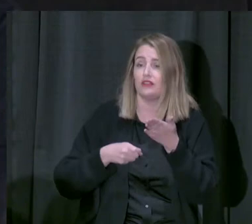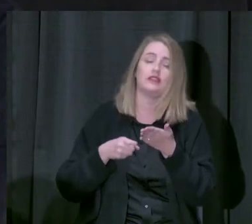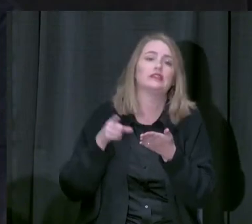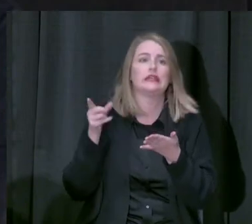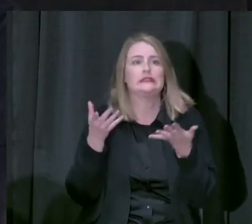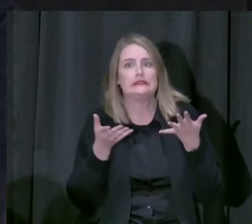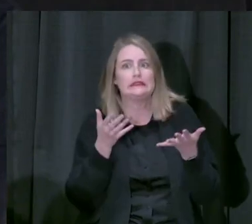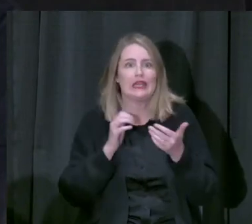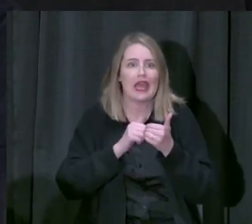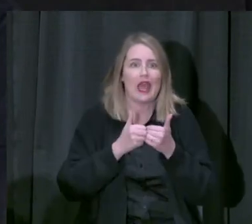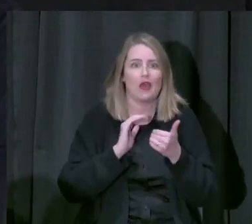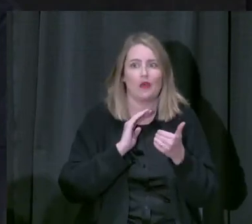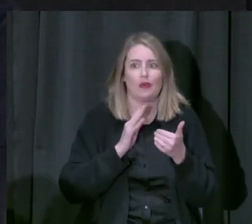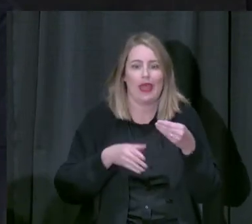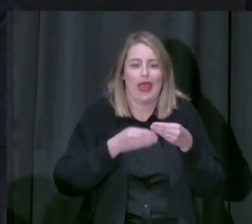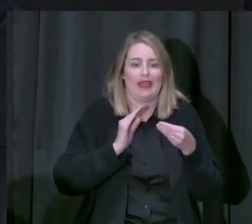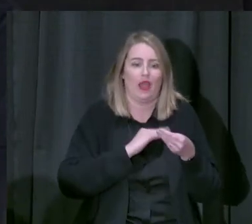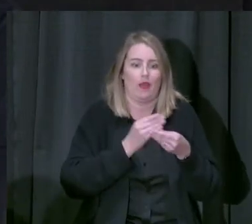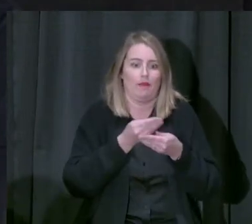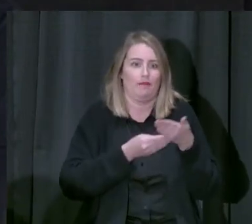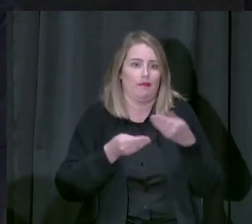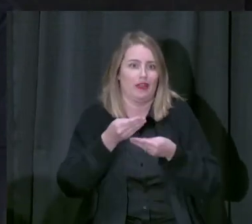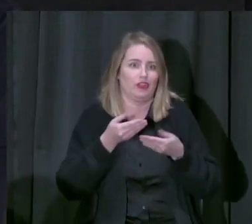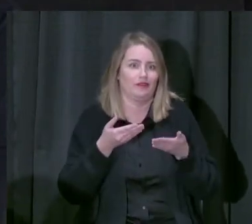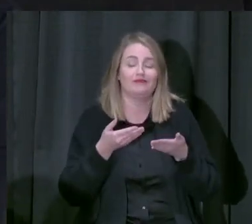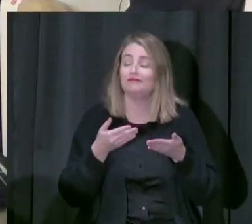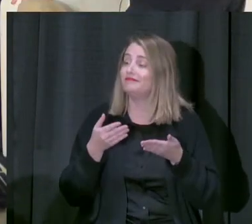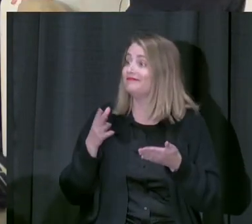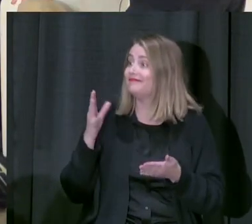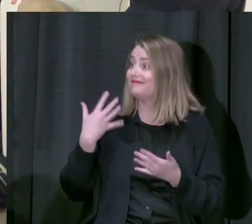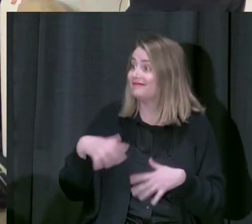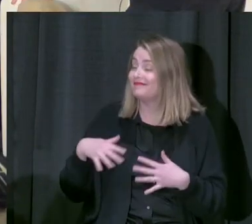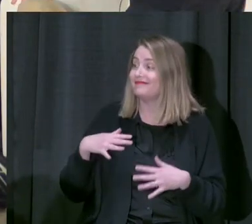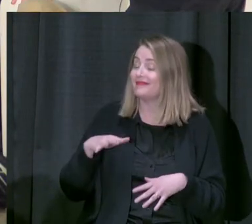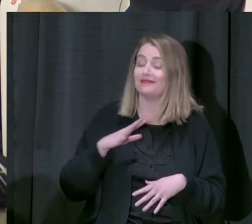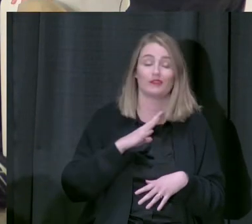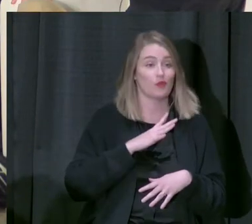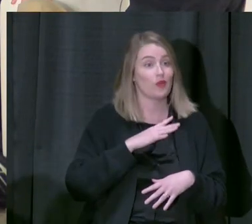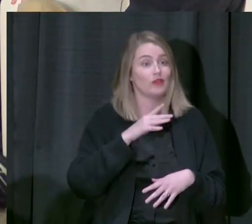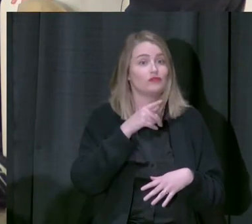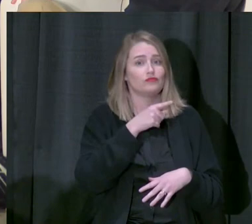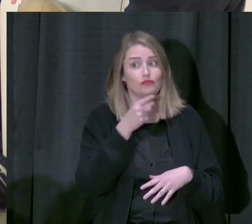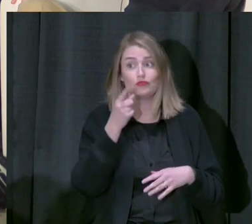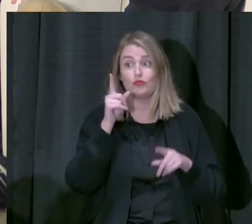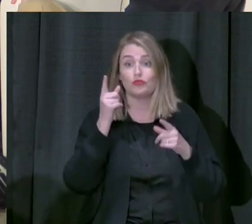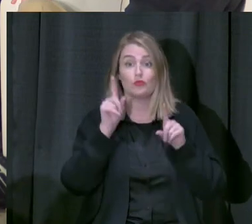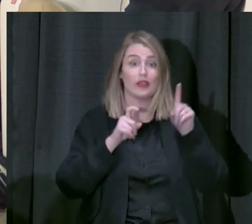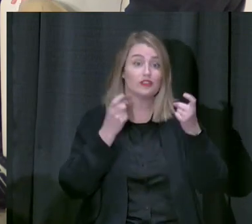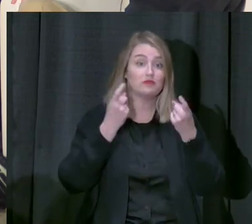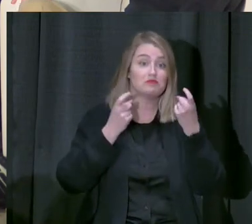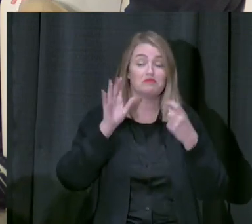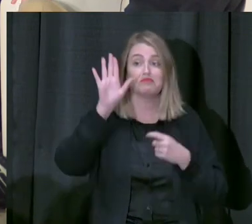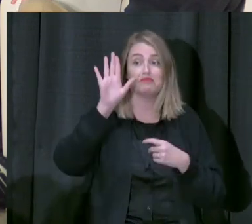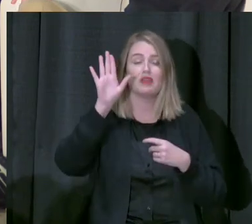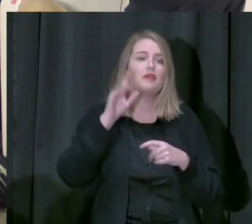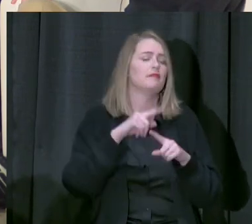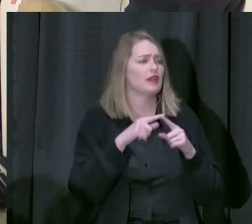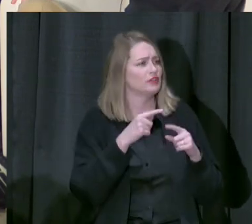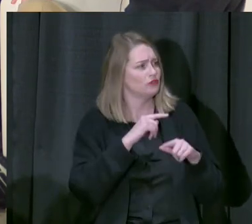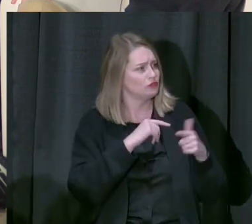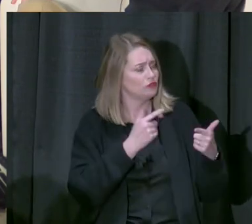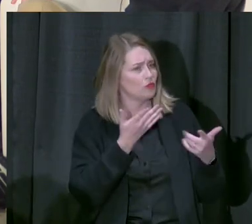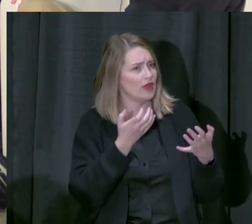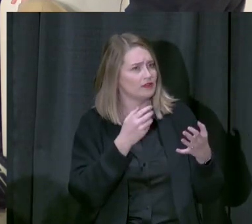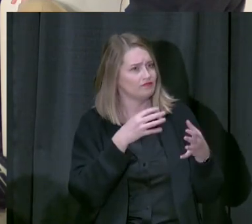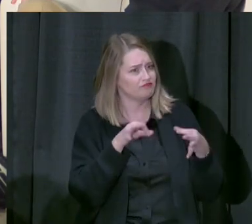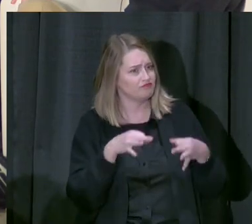how do we get it into our budget? That's awesome. So we're going to open it up for questions in just a minute, if anybody has any. But first, before we do that, go ahead and tell people